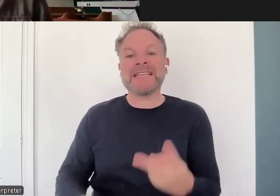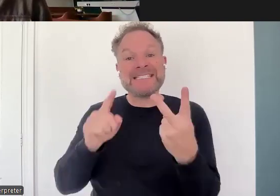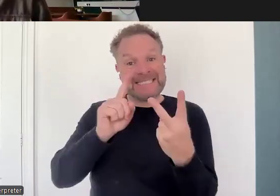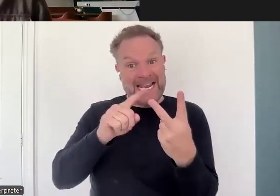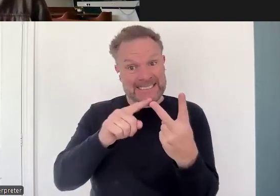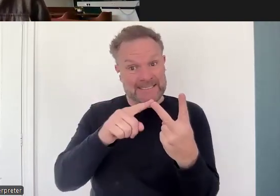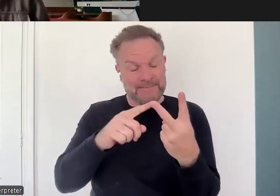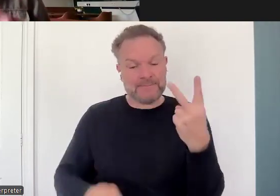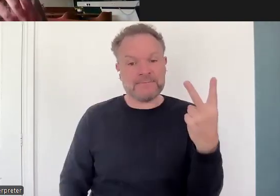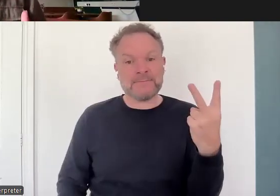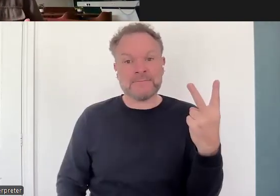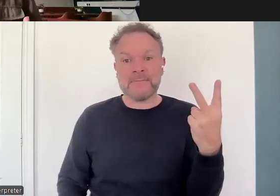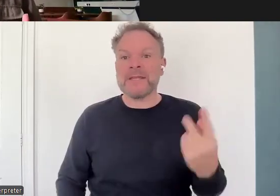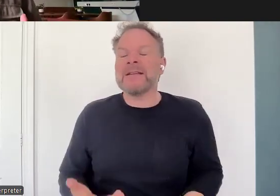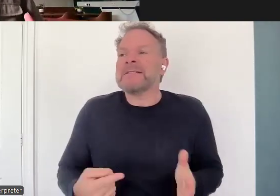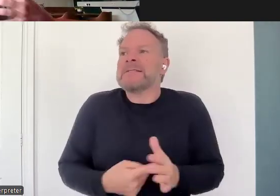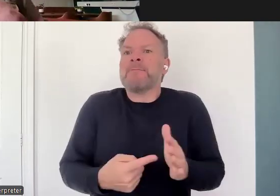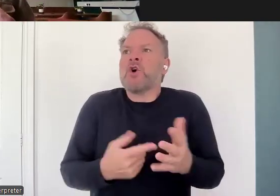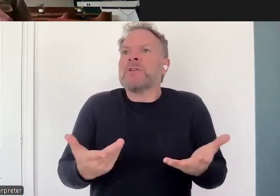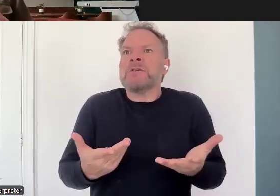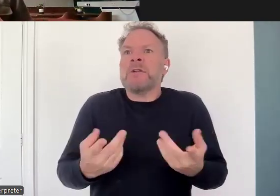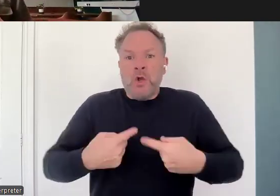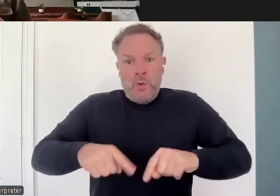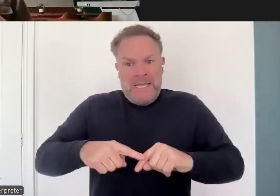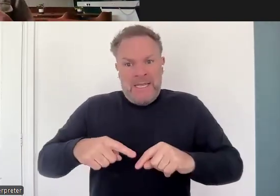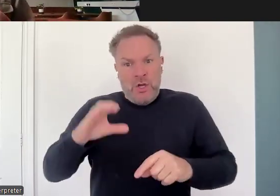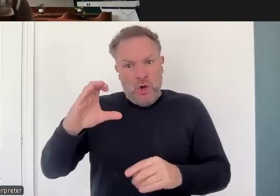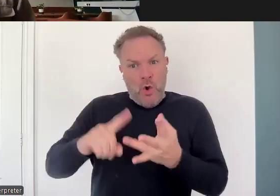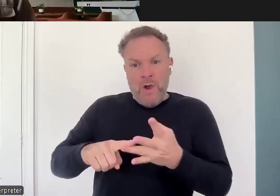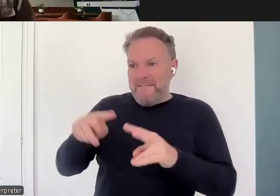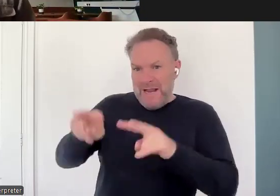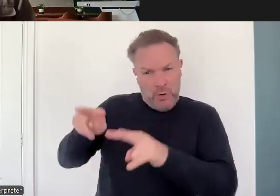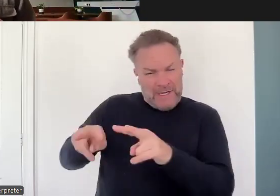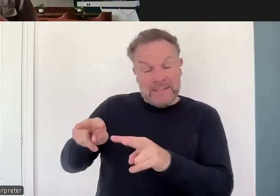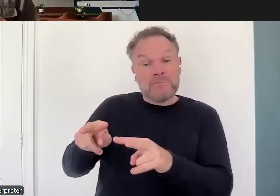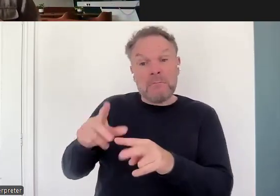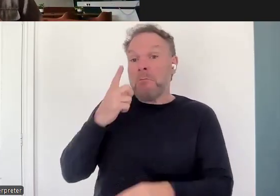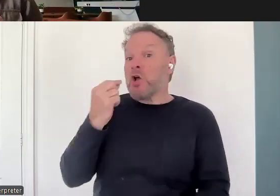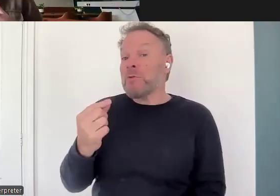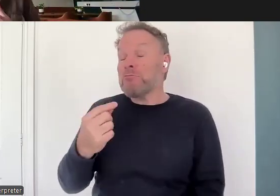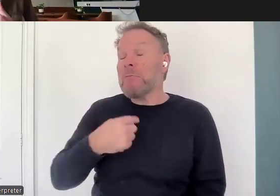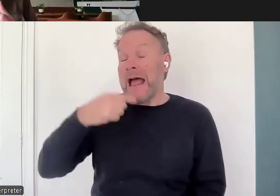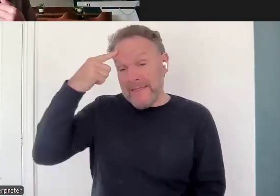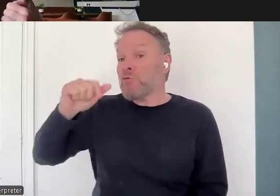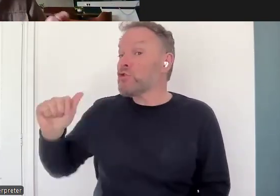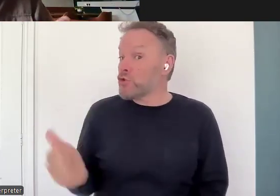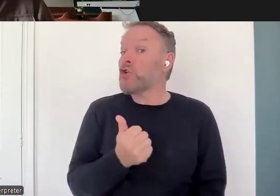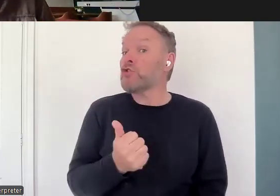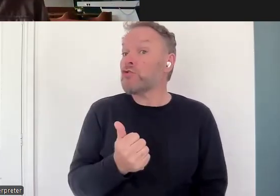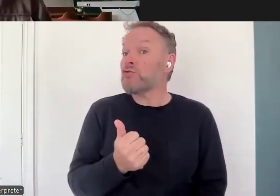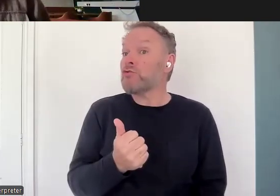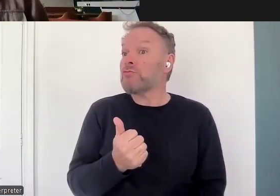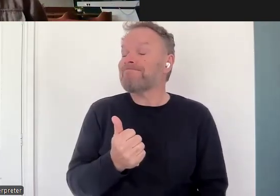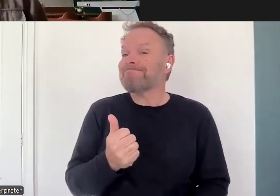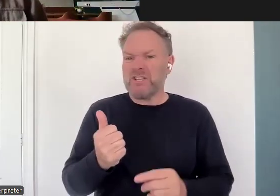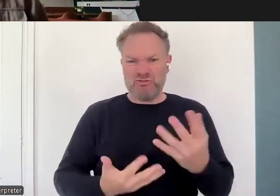Secondly, it's about the fact that as co-evaluators, we can, and I would argue we should, disrupt our